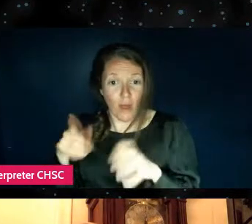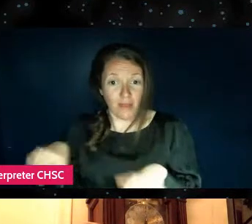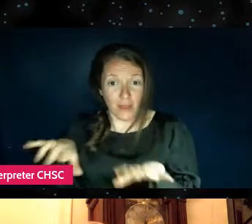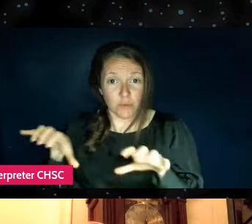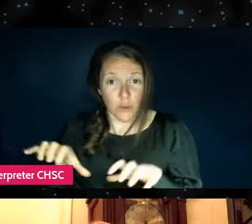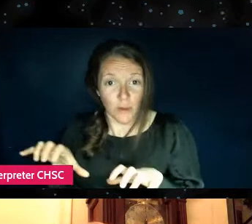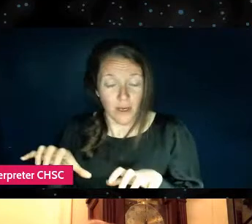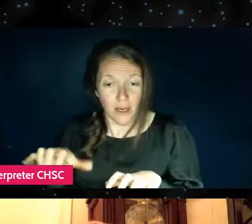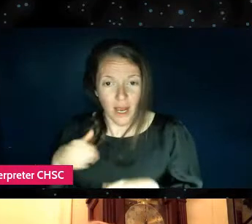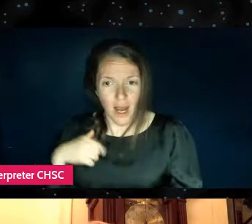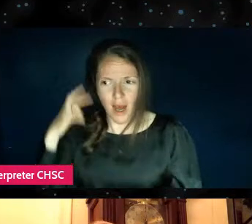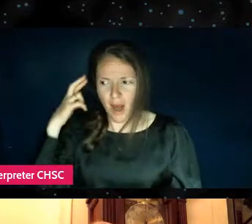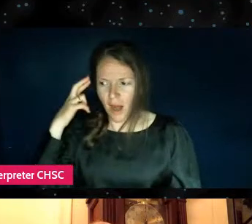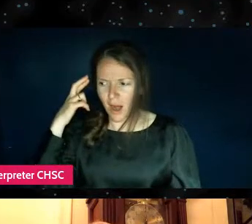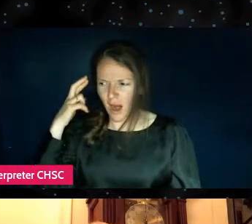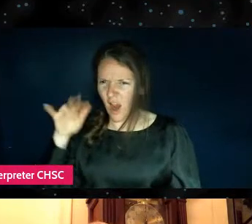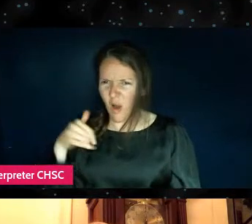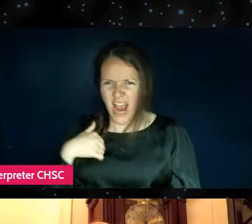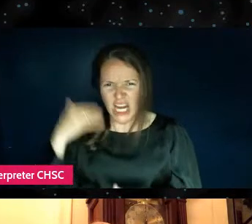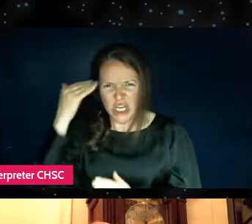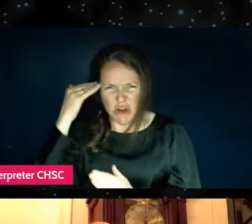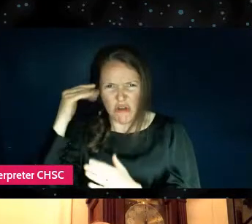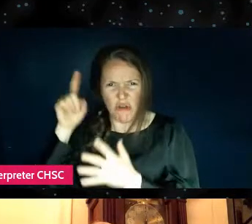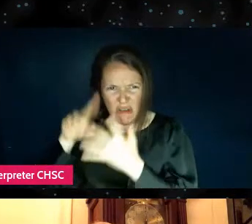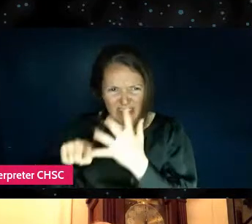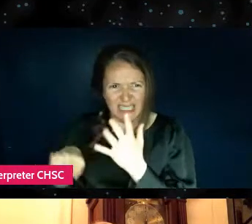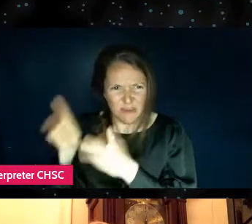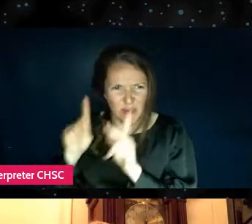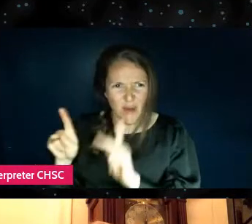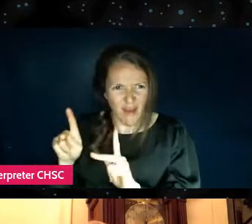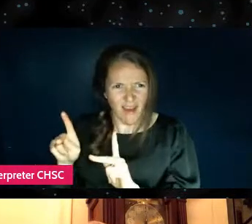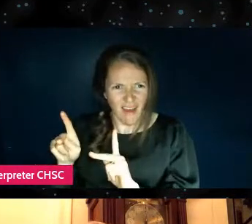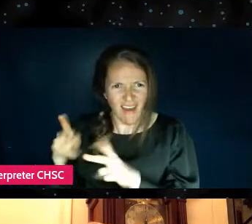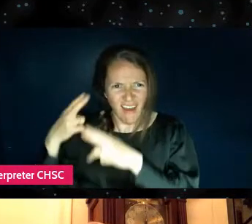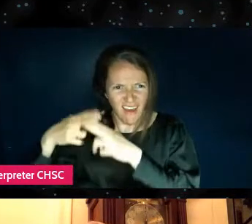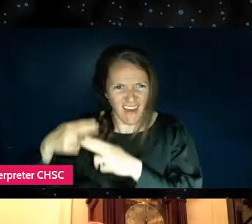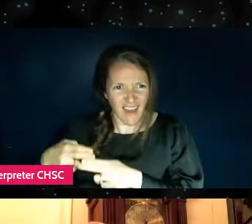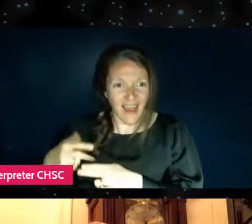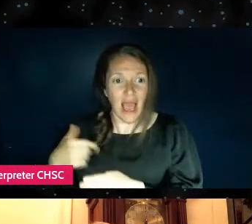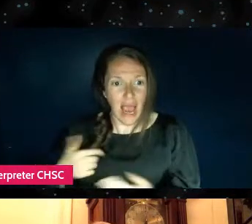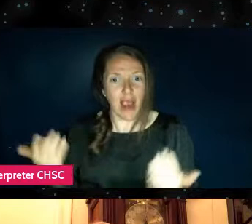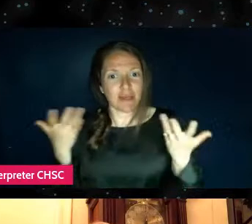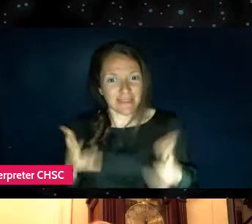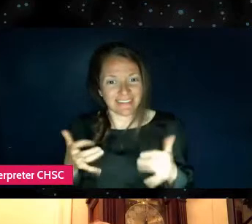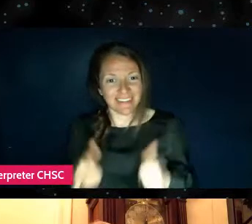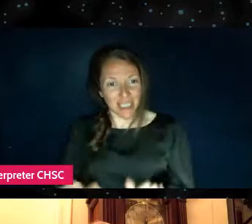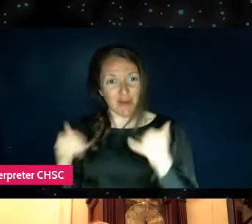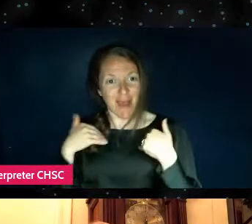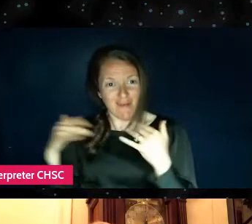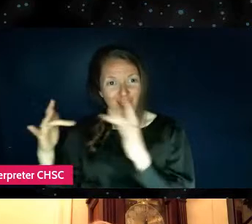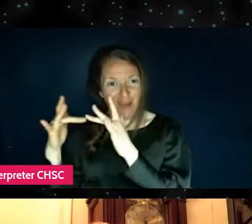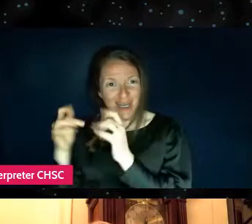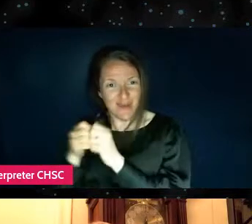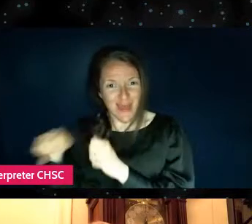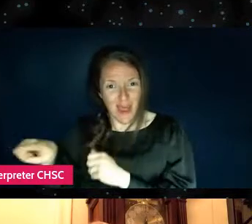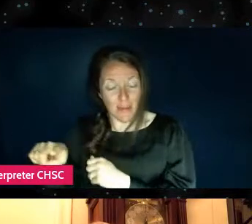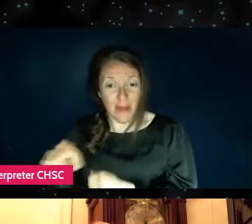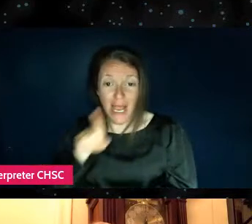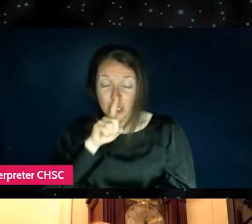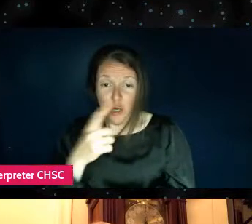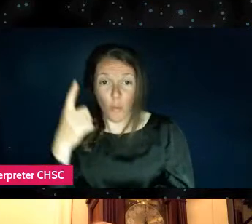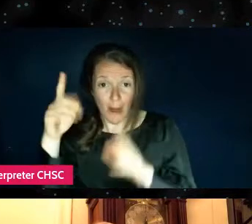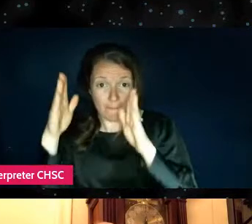I realized I knew some of these people and I had contact with them. In fact, one person that's in the